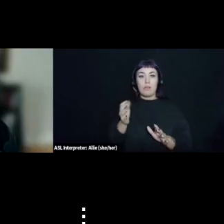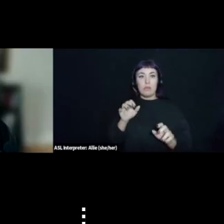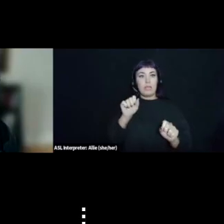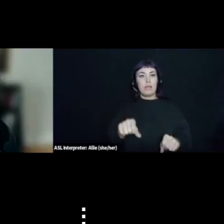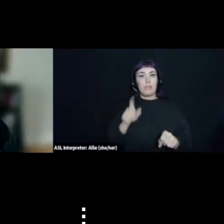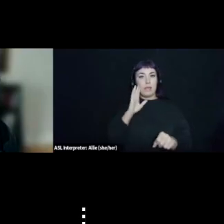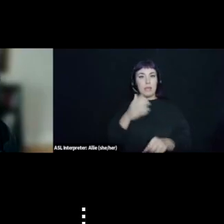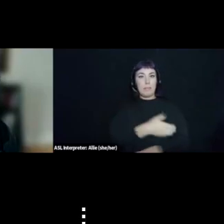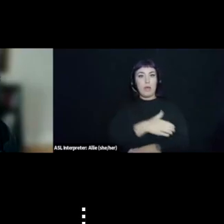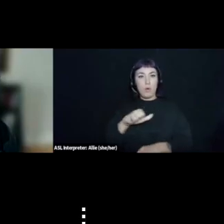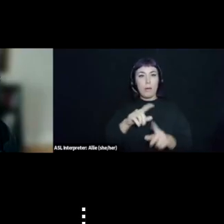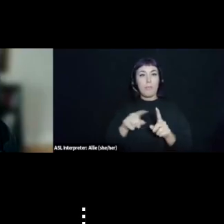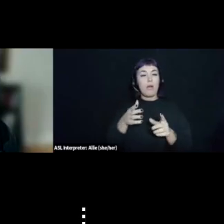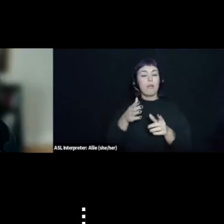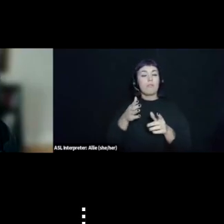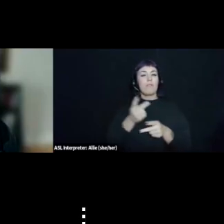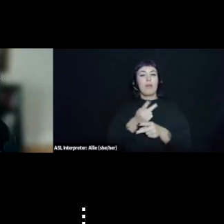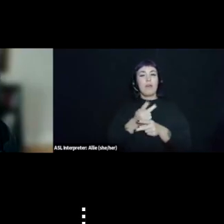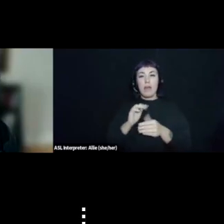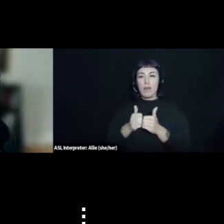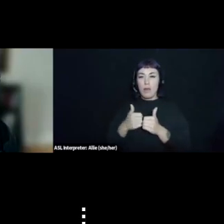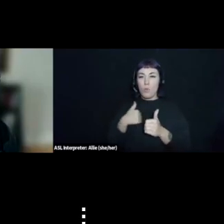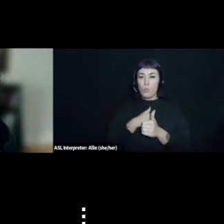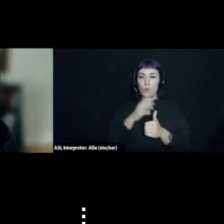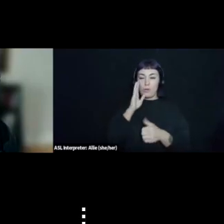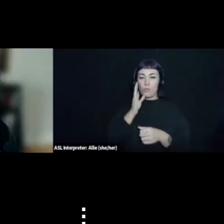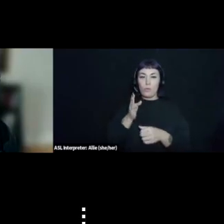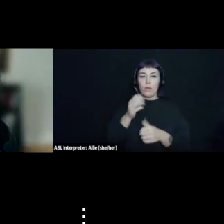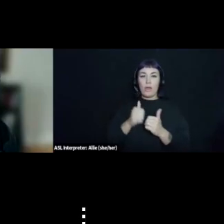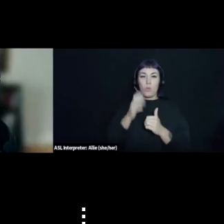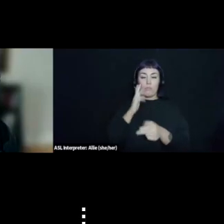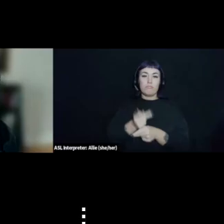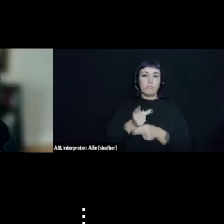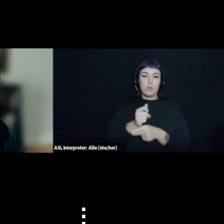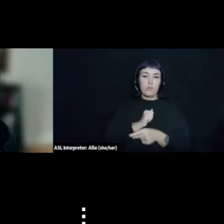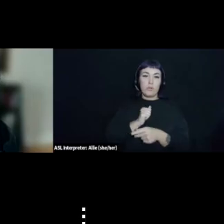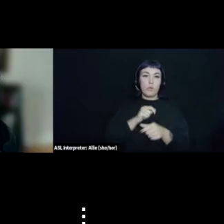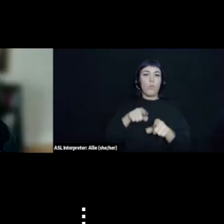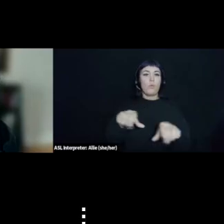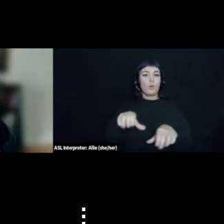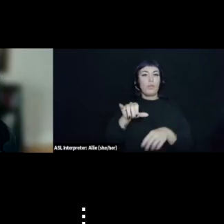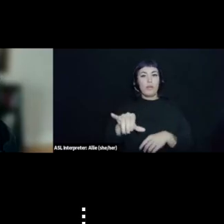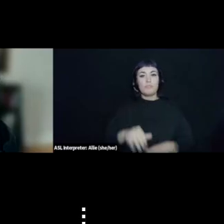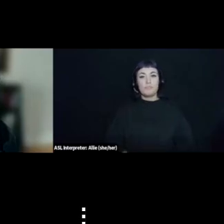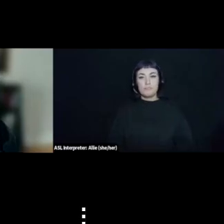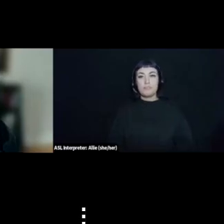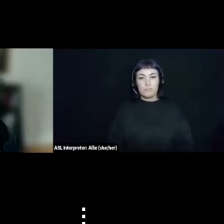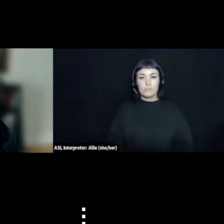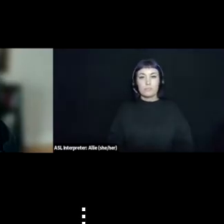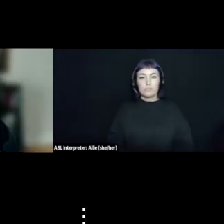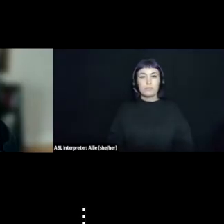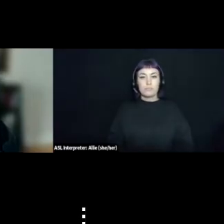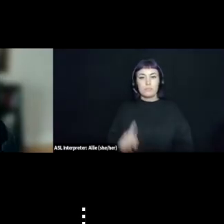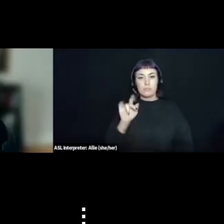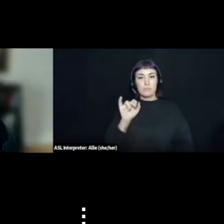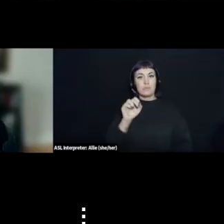be empowering, but let's figure out how we're going to take care of ourselves while we're doing that. Yeah, thank you